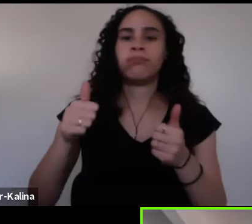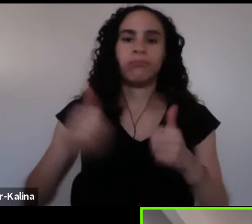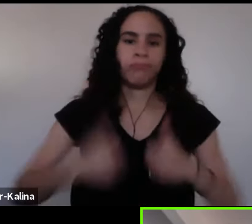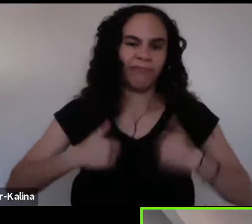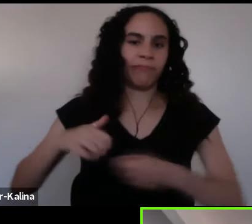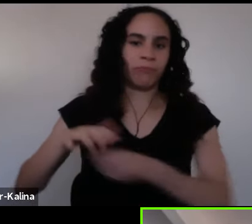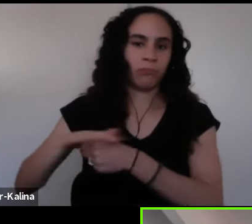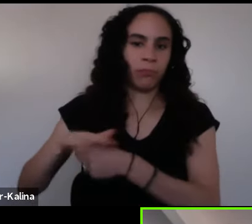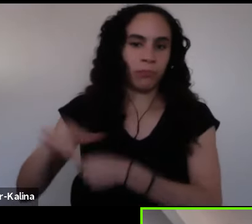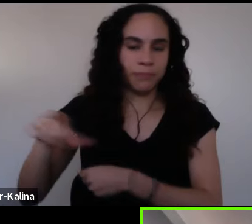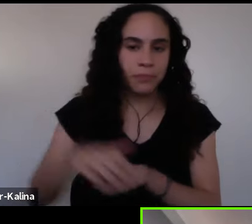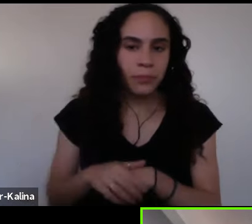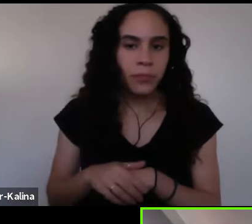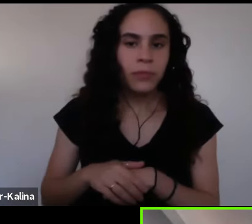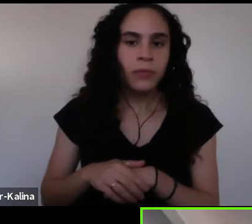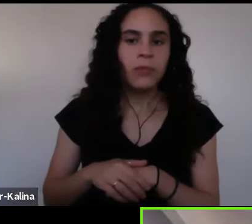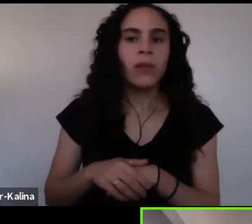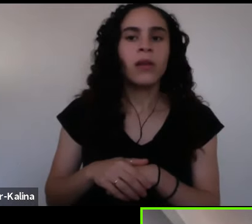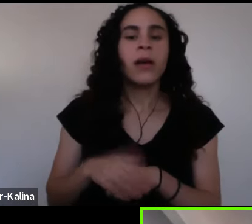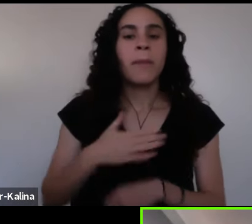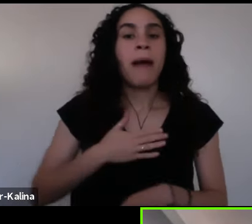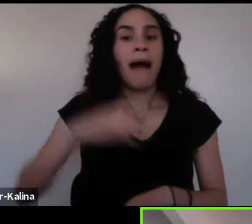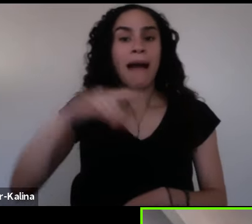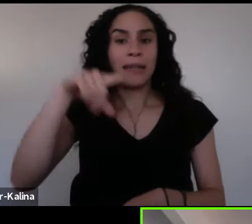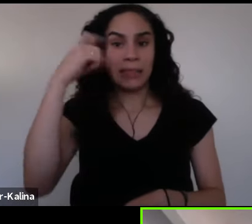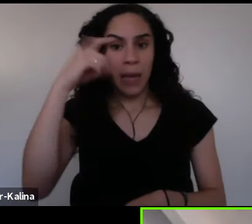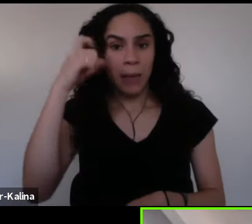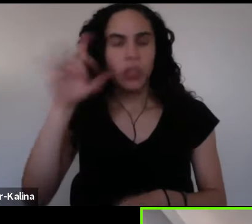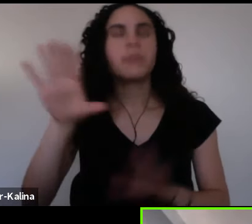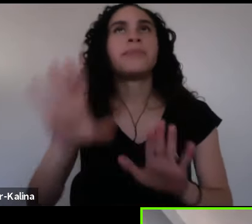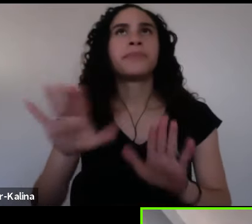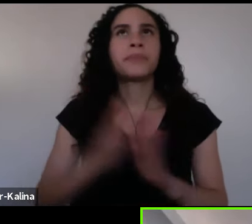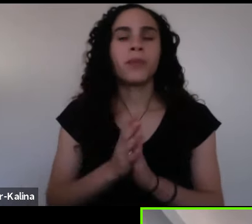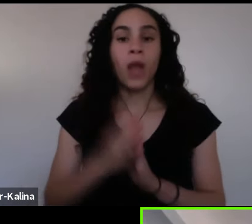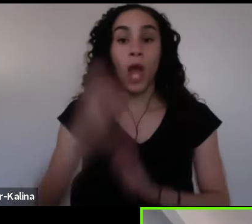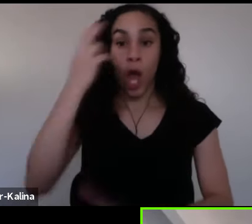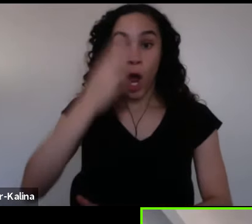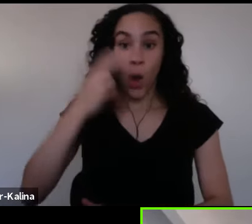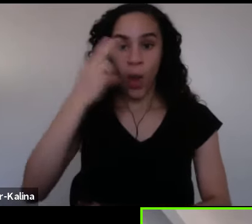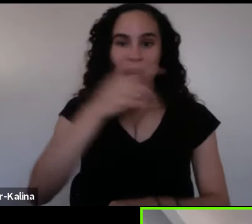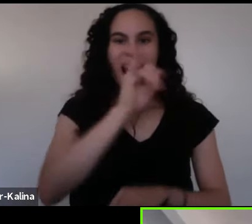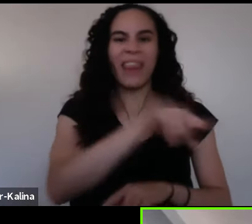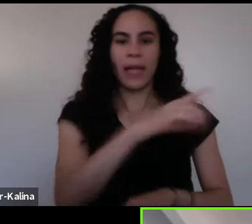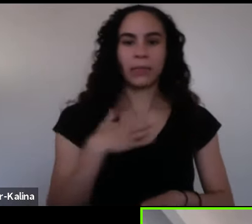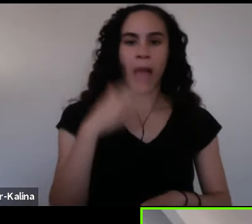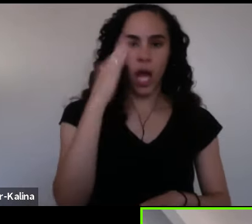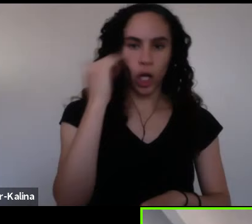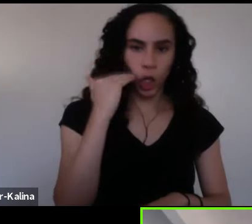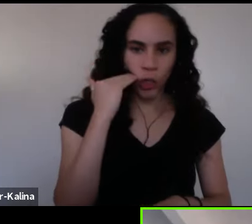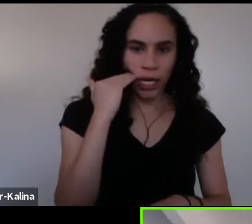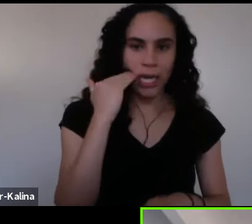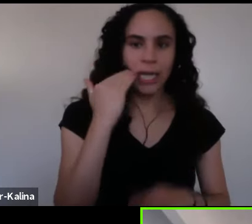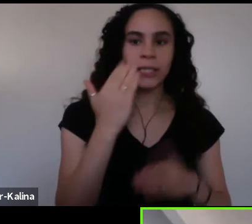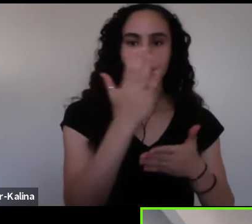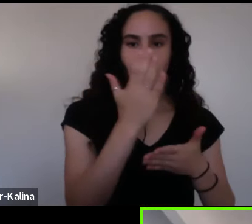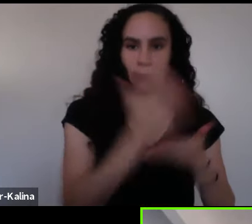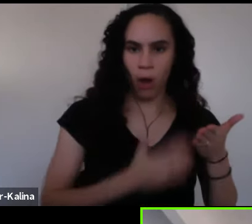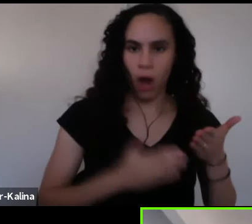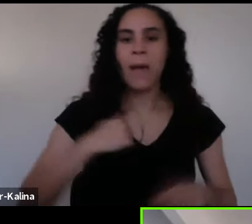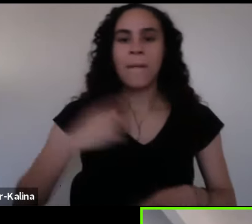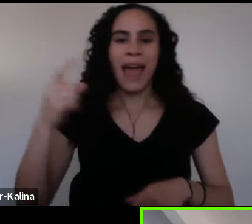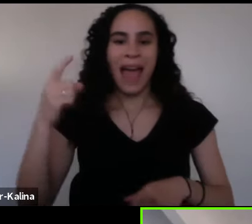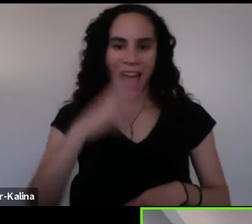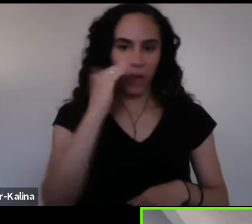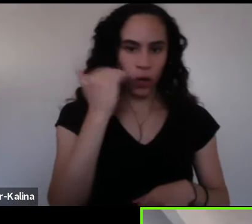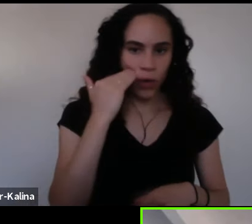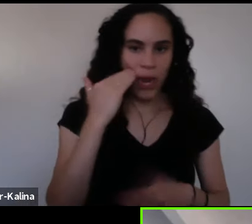And then my summers, the Hawaii side is my Korean side. I'm half Korean, half Black. Hawaii side is my Korean side.